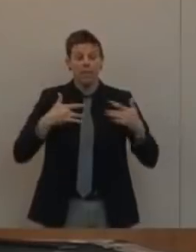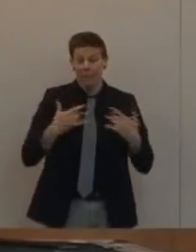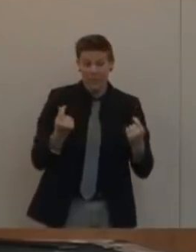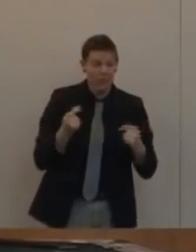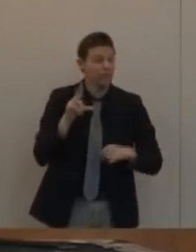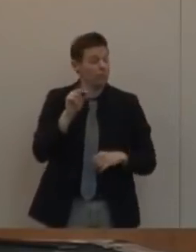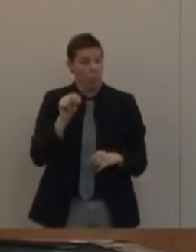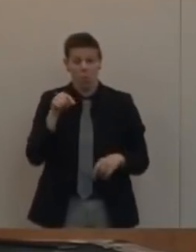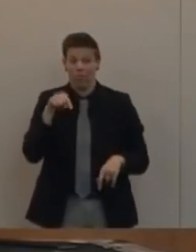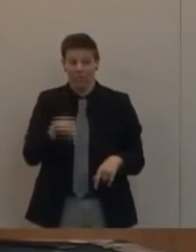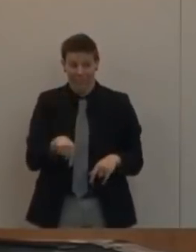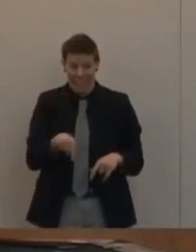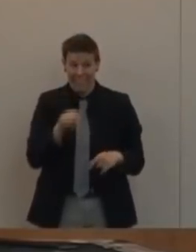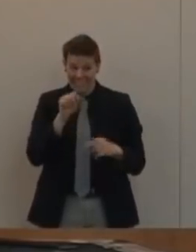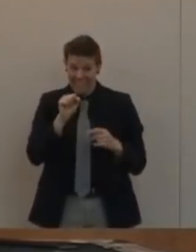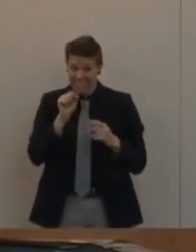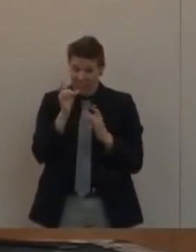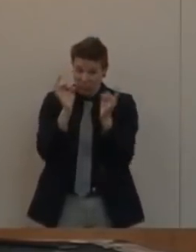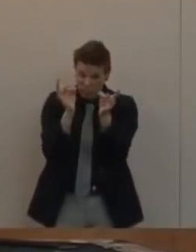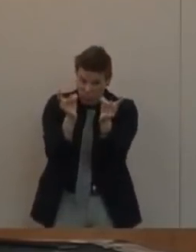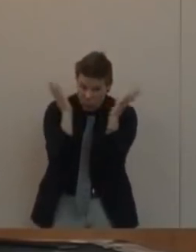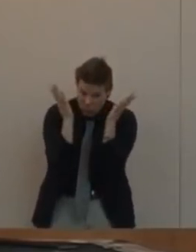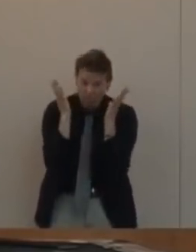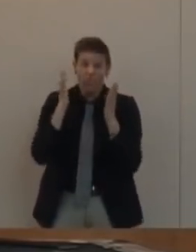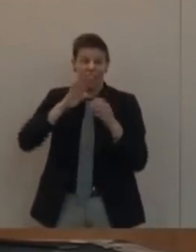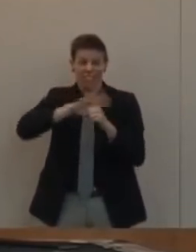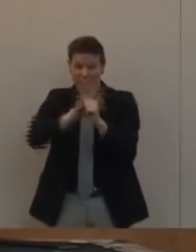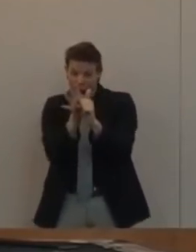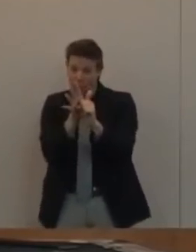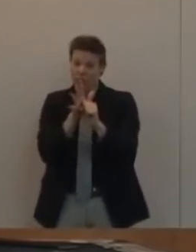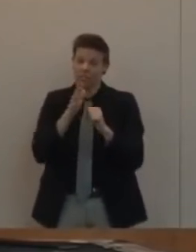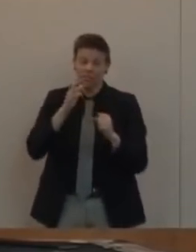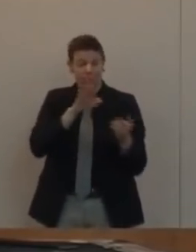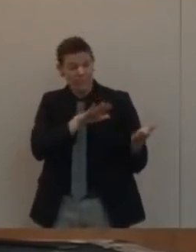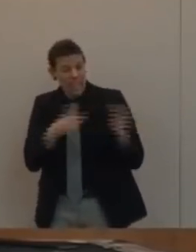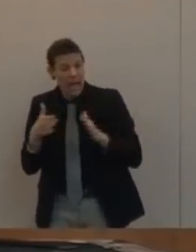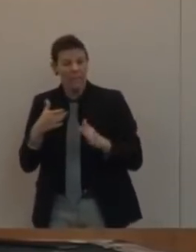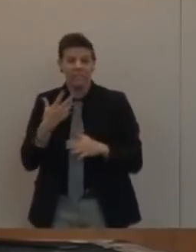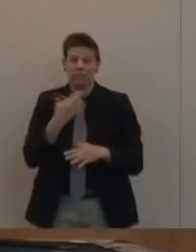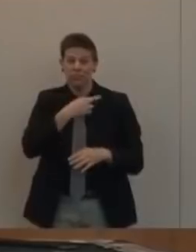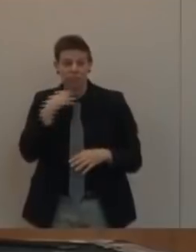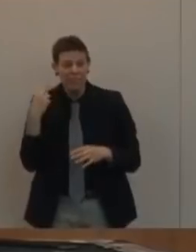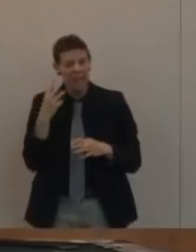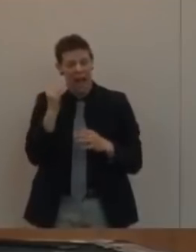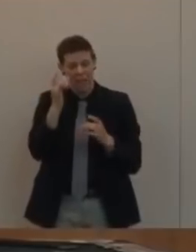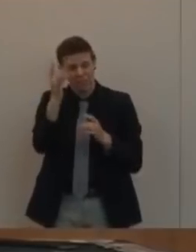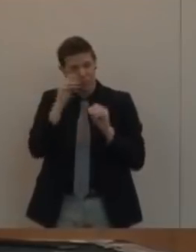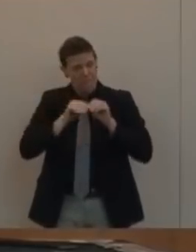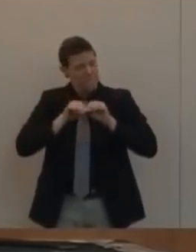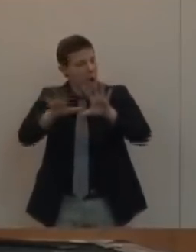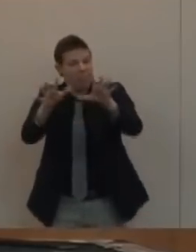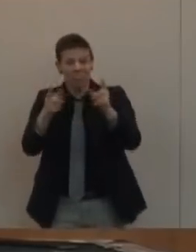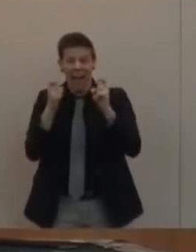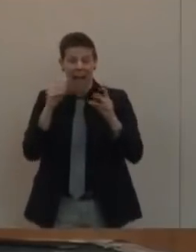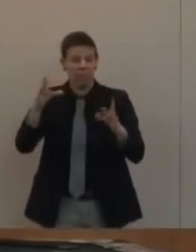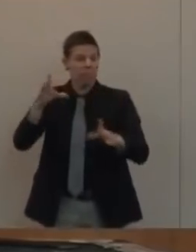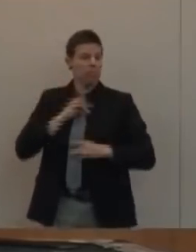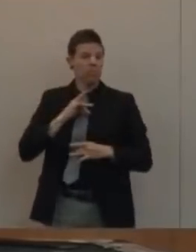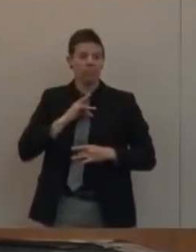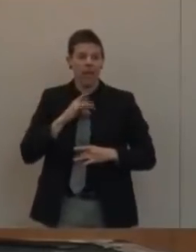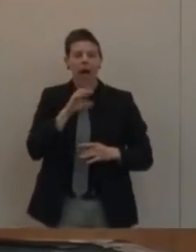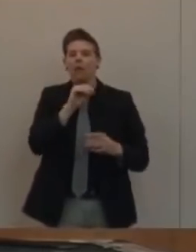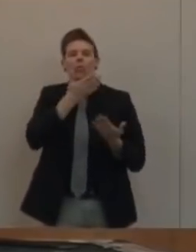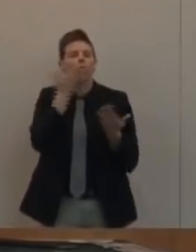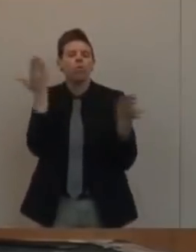can be. It is highly contagious, and there is no vaccine. And as we're